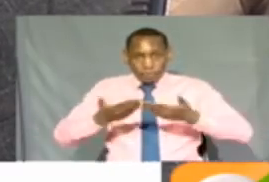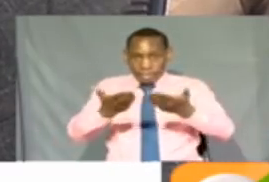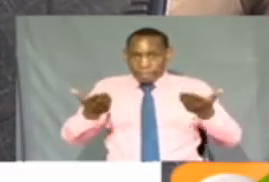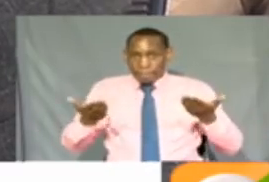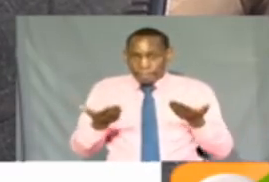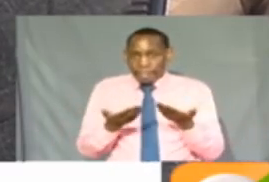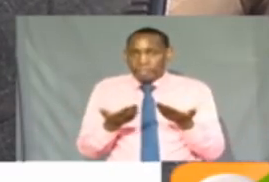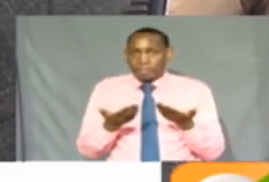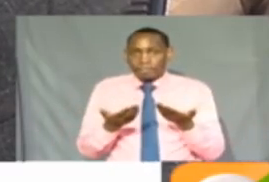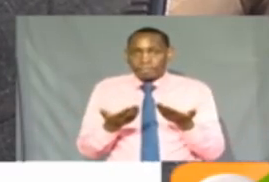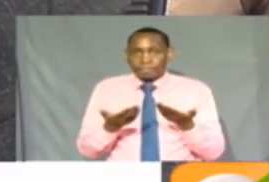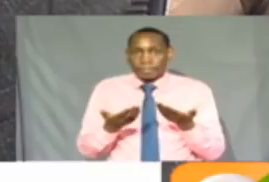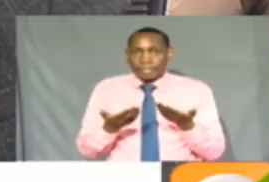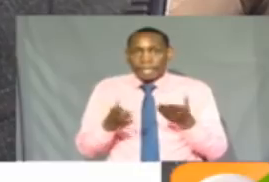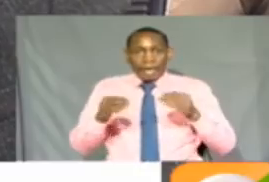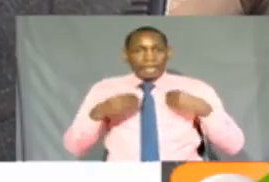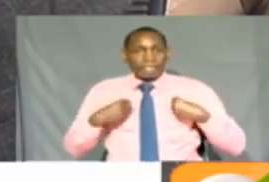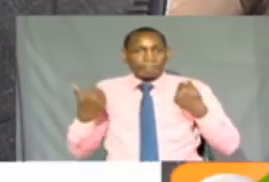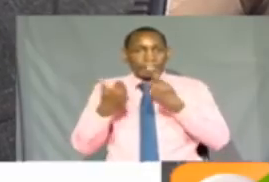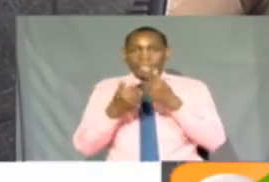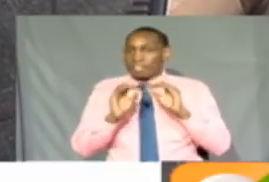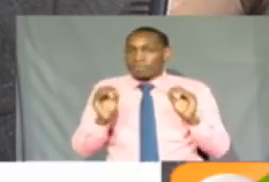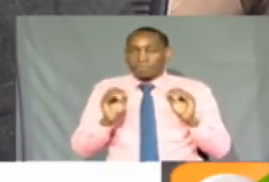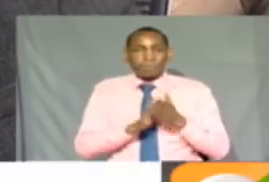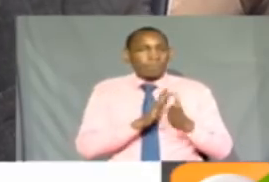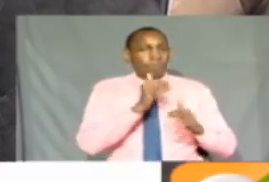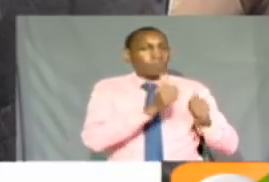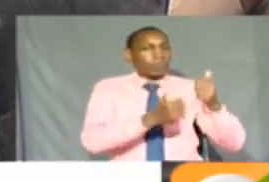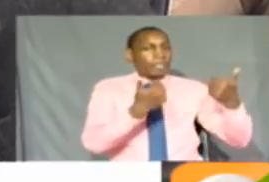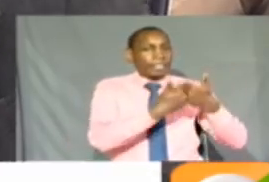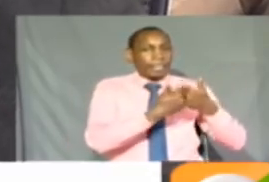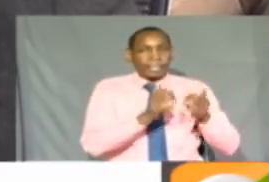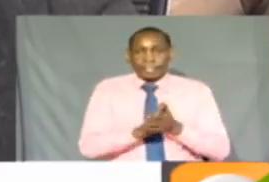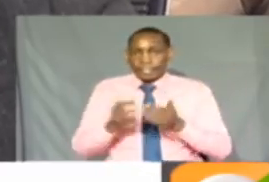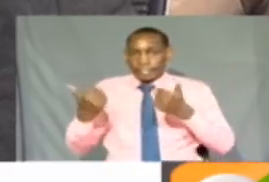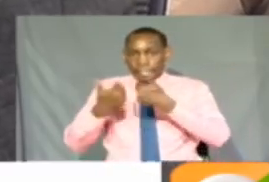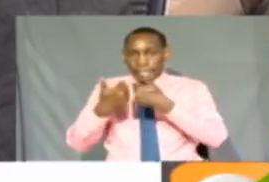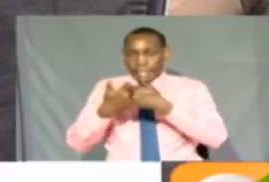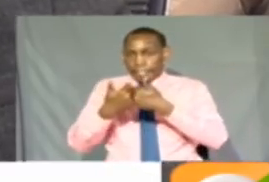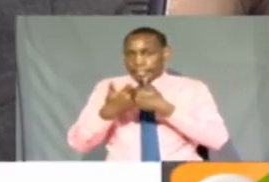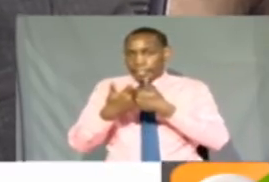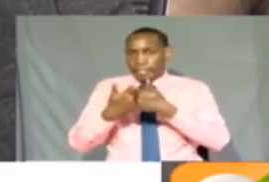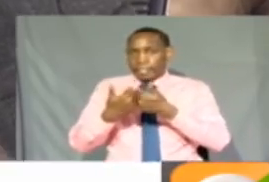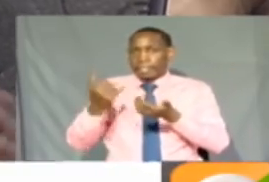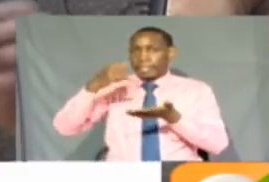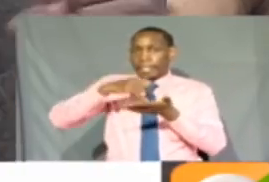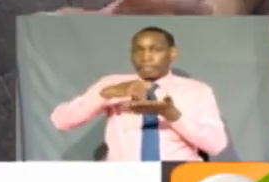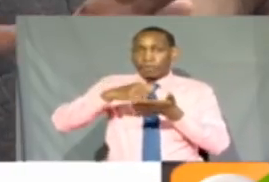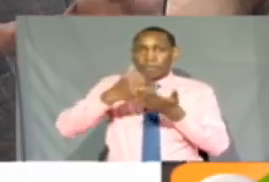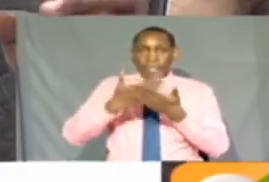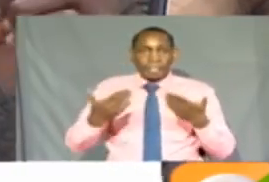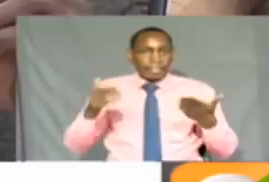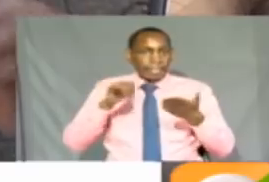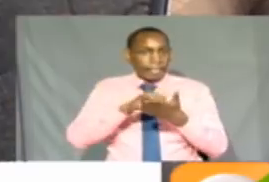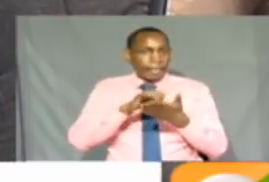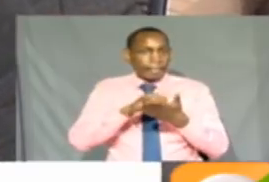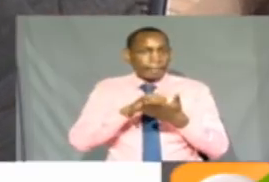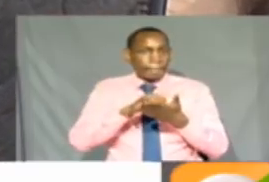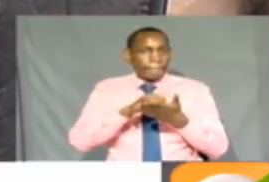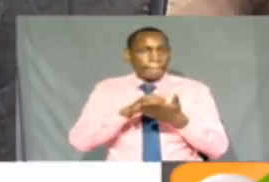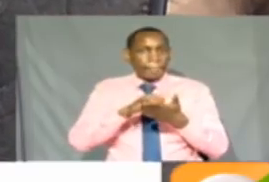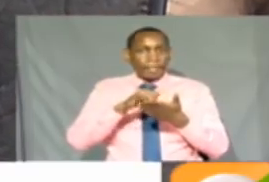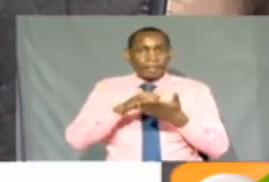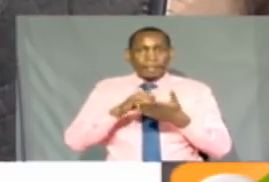into traumatic challenges. What are some of those challenges? These challenges include things we see, like such